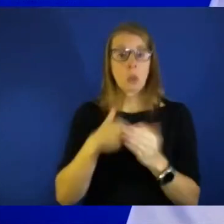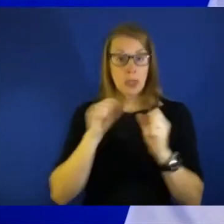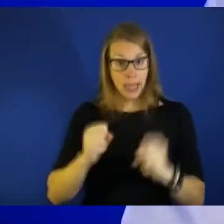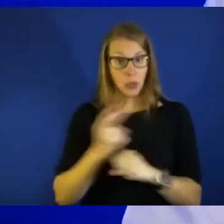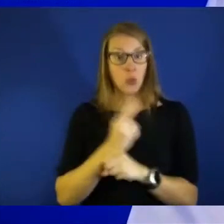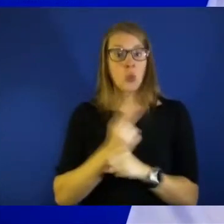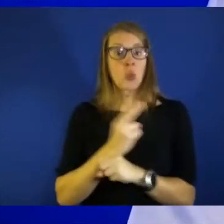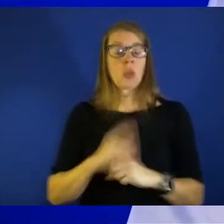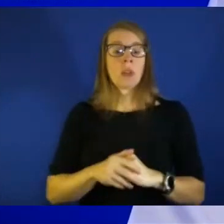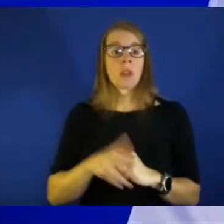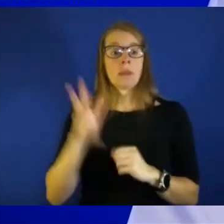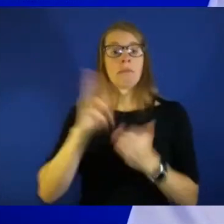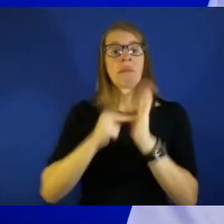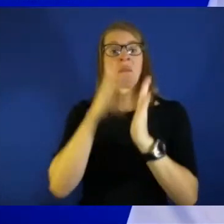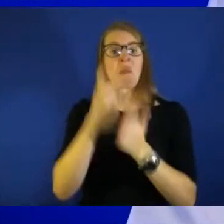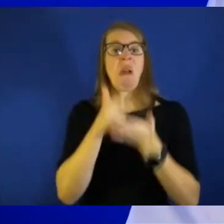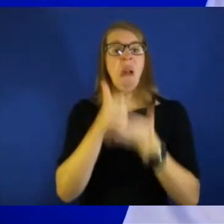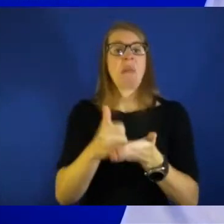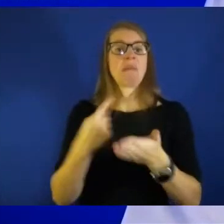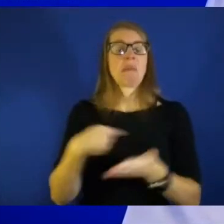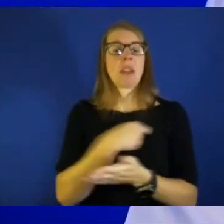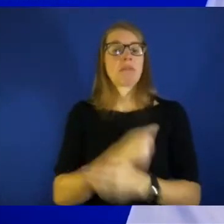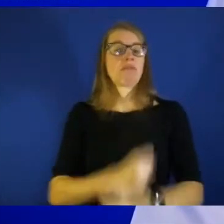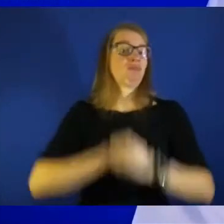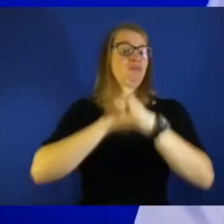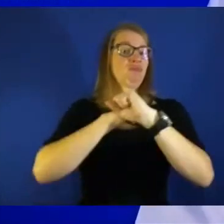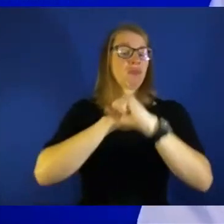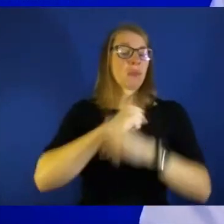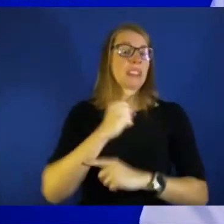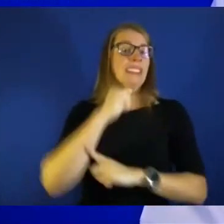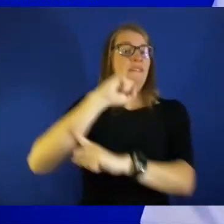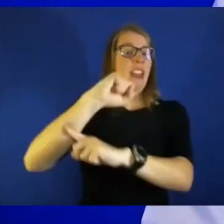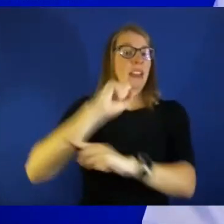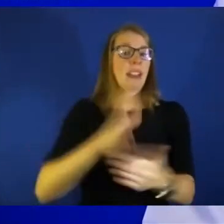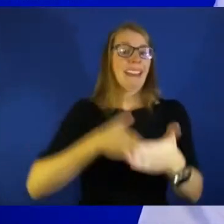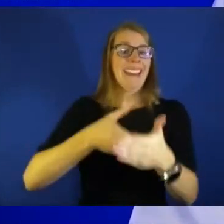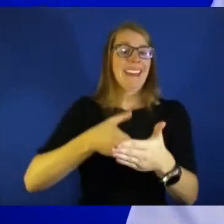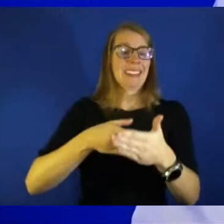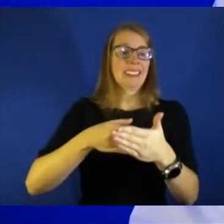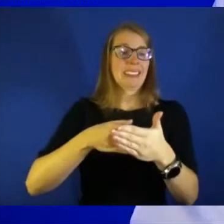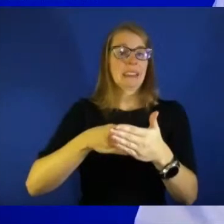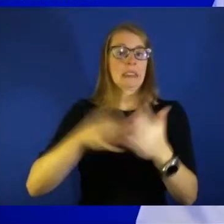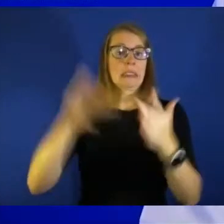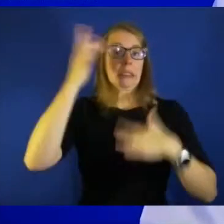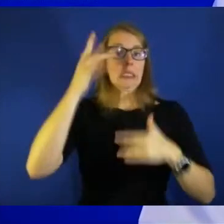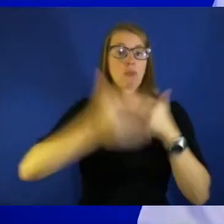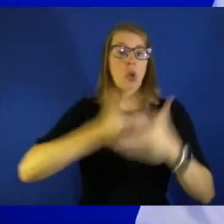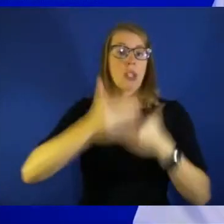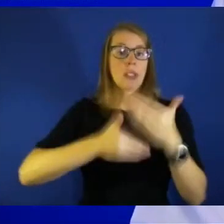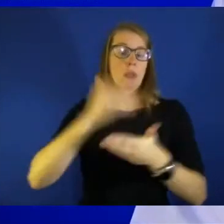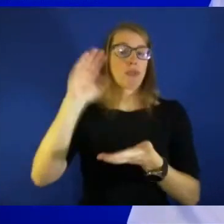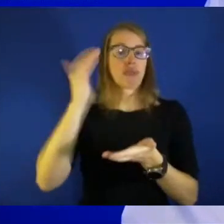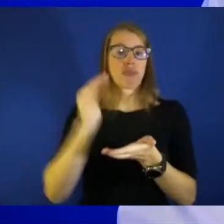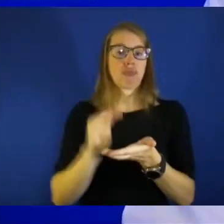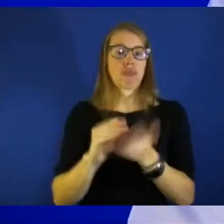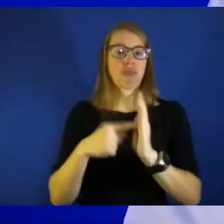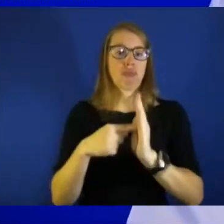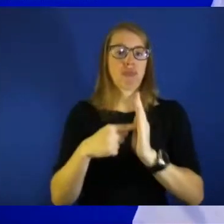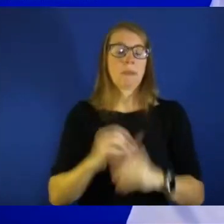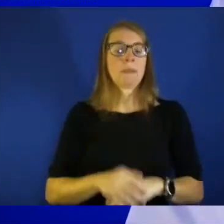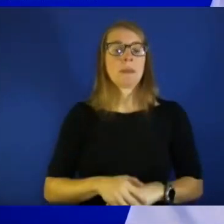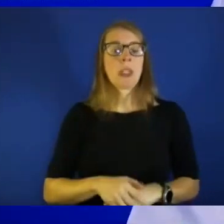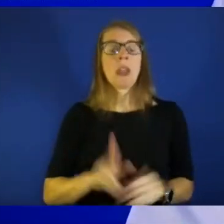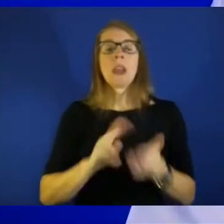will help us defend against this disease process. So I'm all for it, looking at the data and